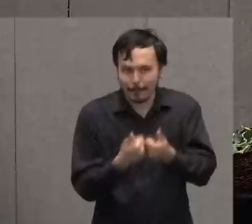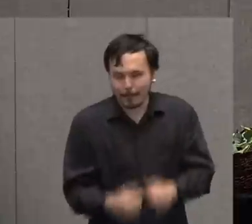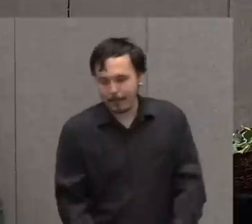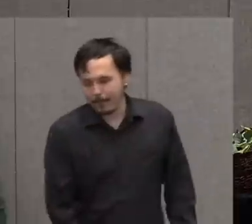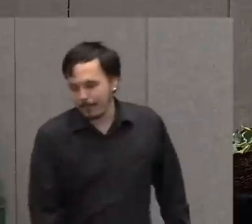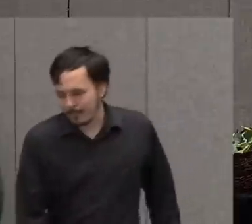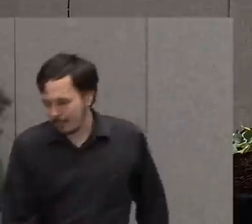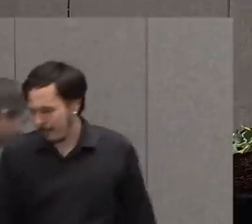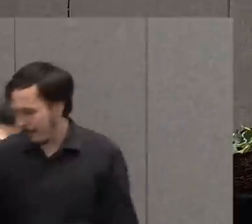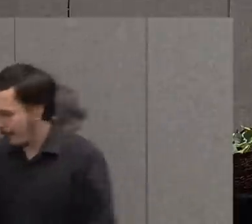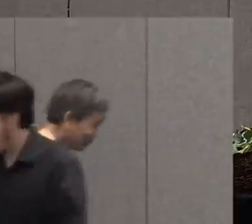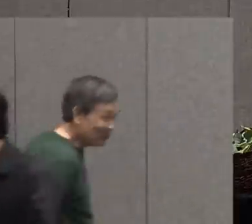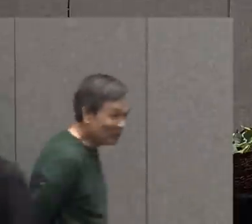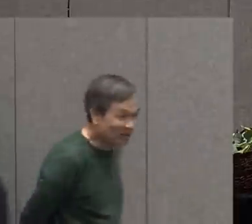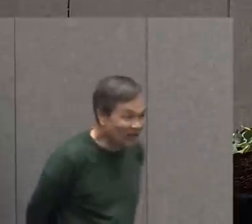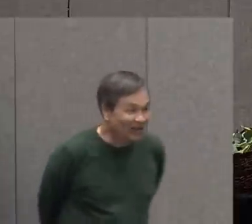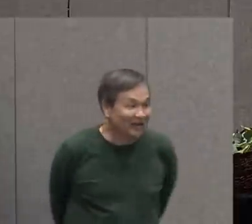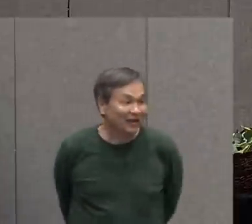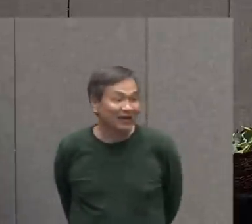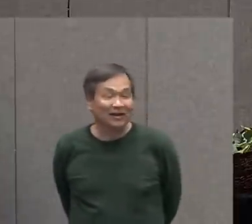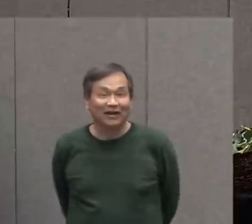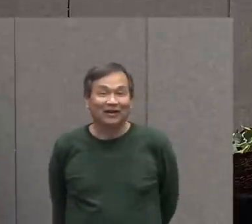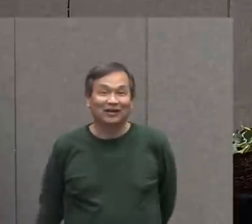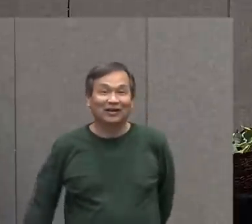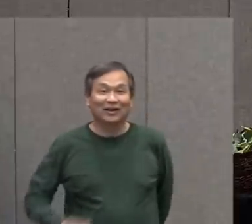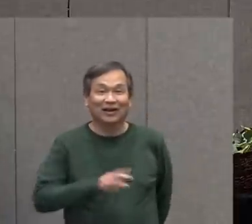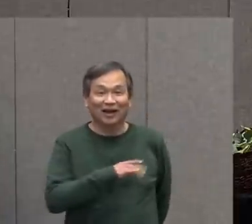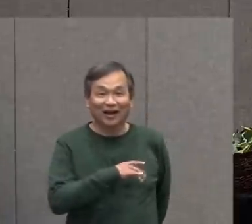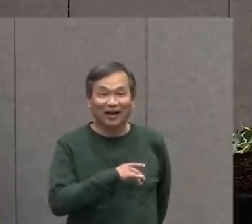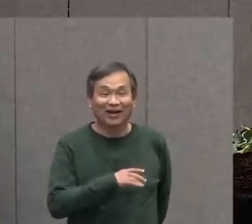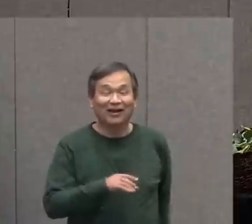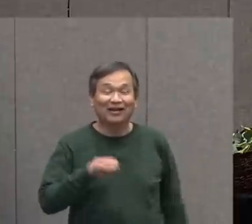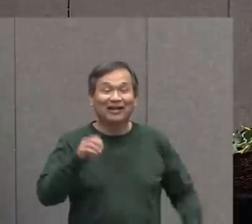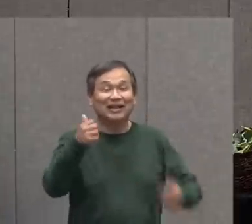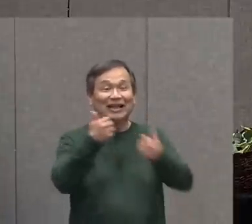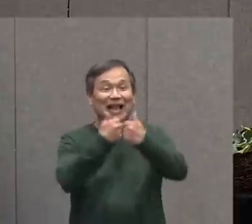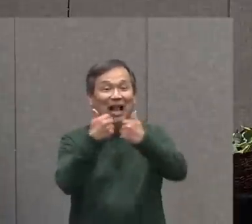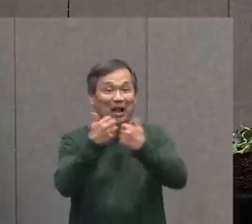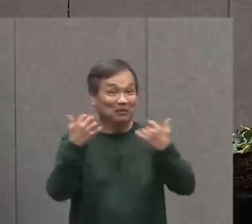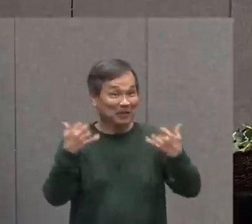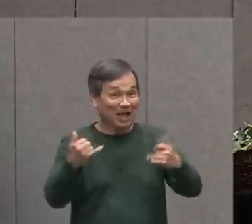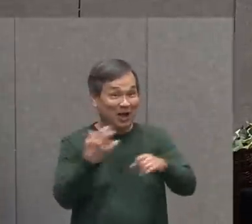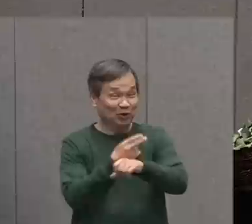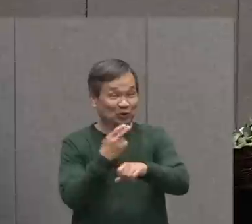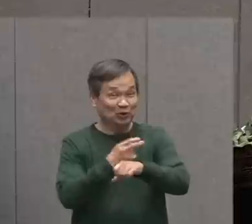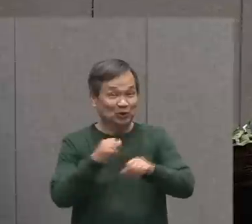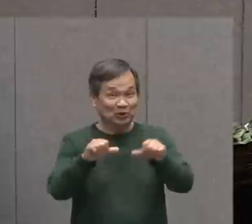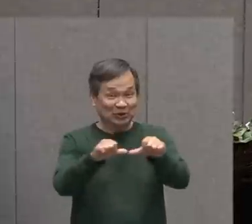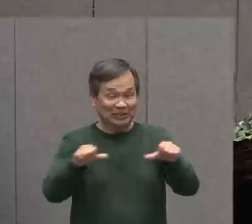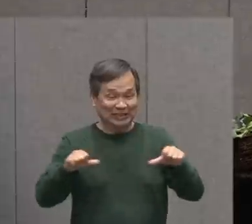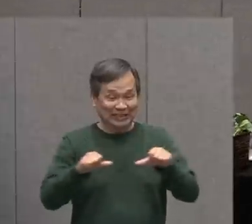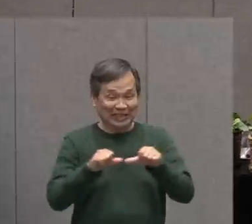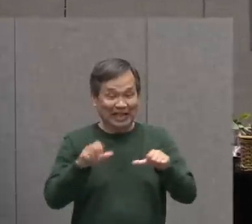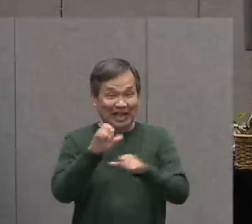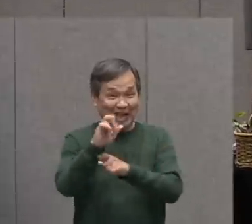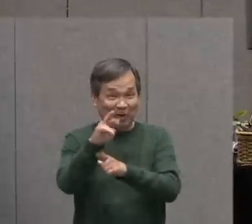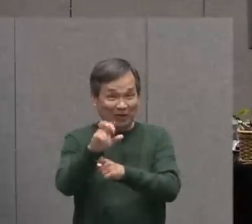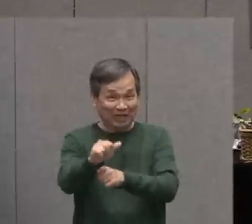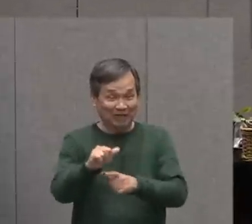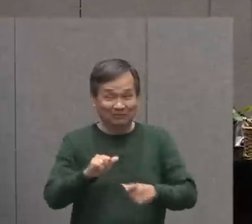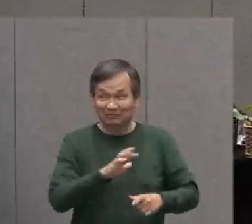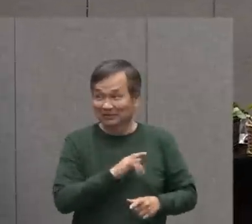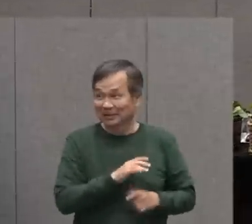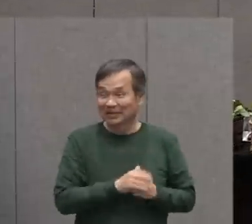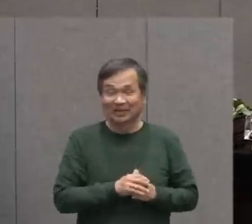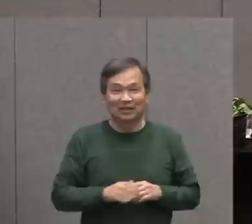and that game actually is going to be using area. So that's going to be a great little lead-in to what we're